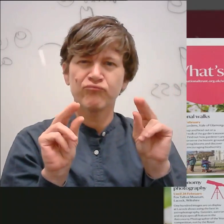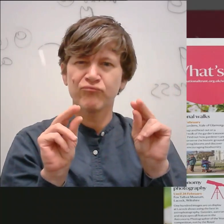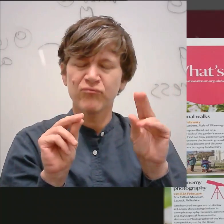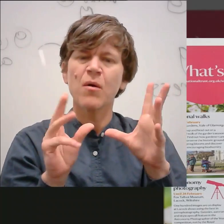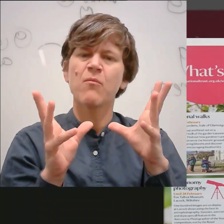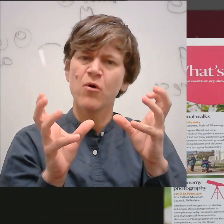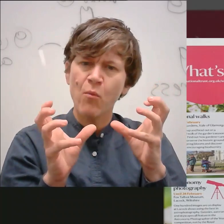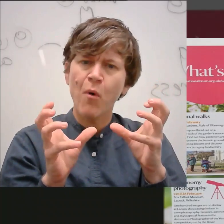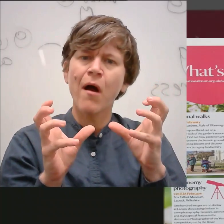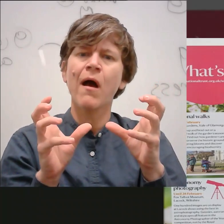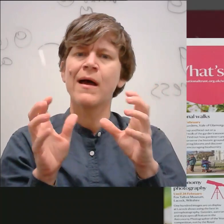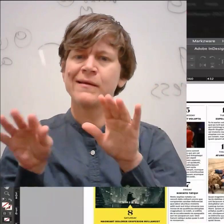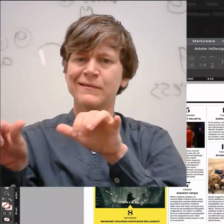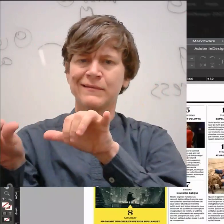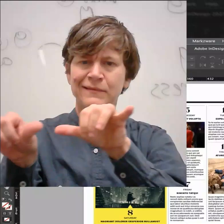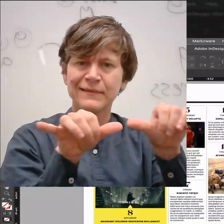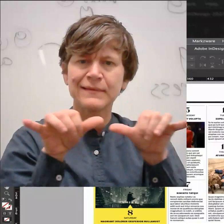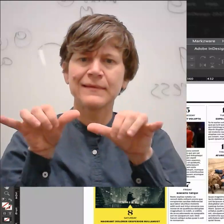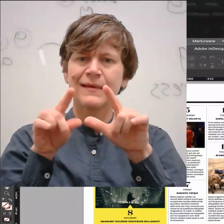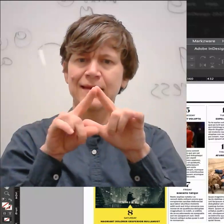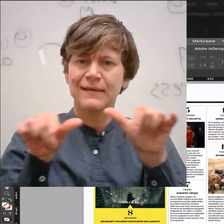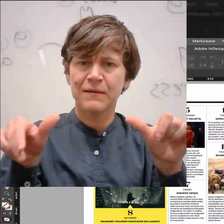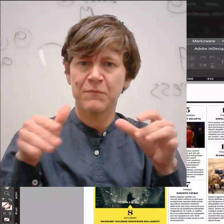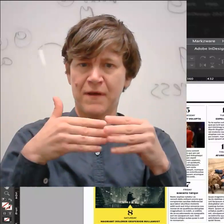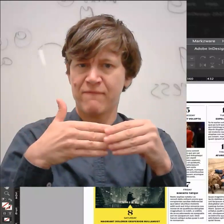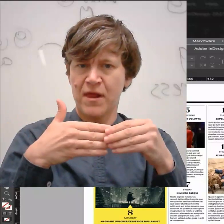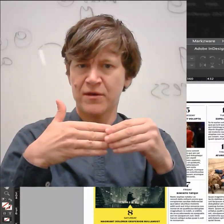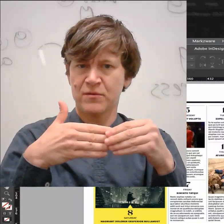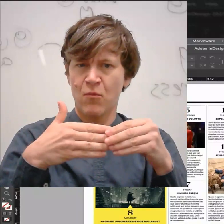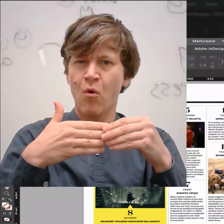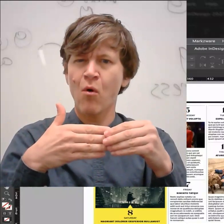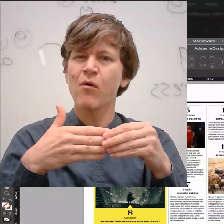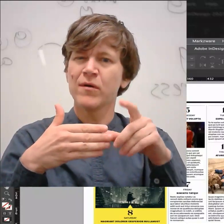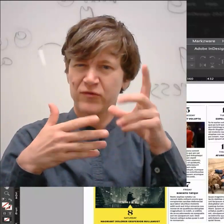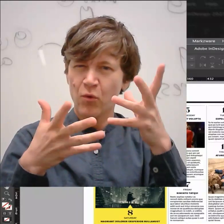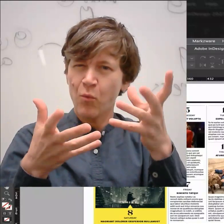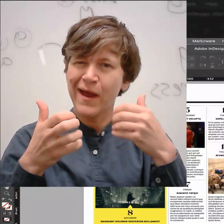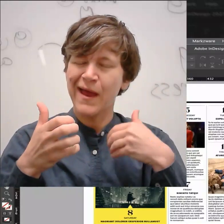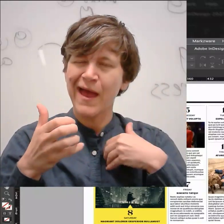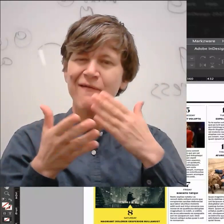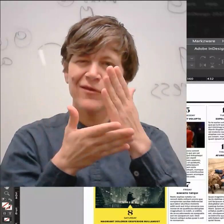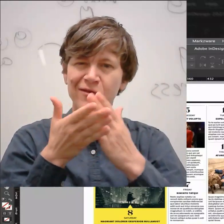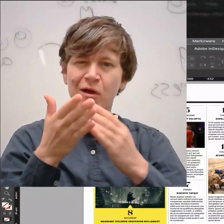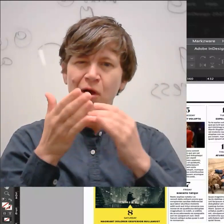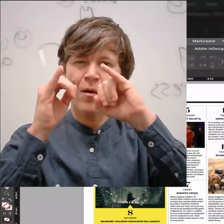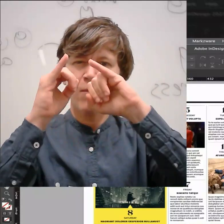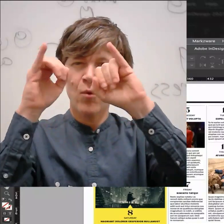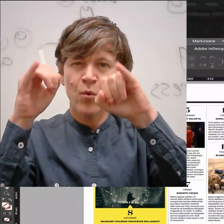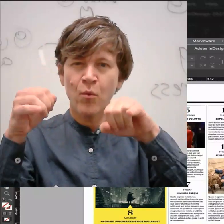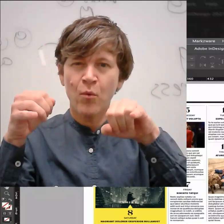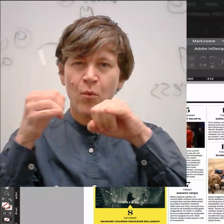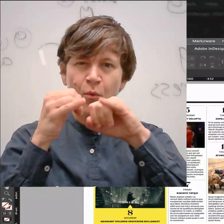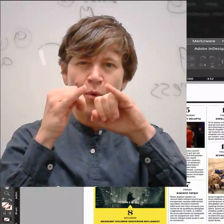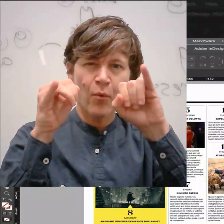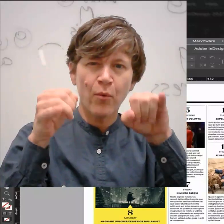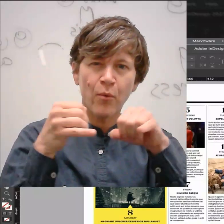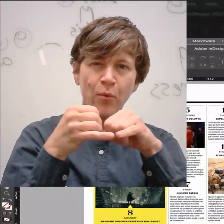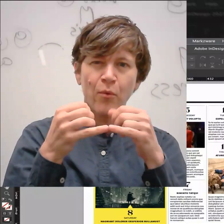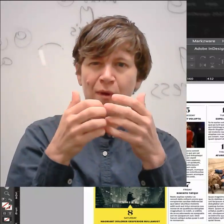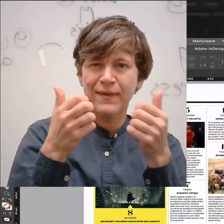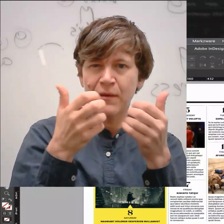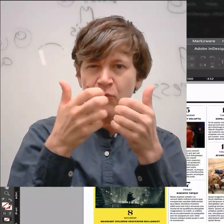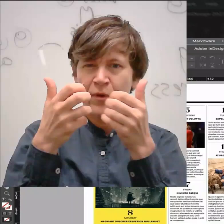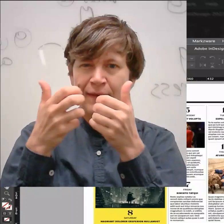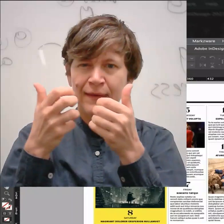being flexible. Let's take a look at this sample document. This is the finished version. I'm going to turn off